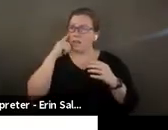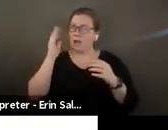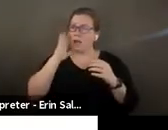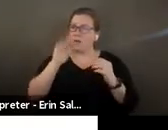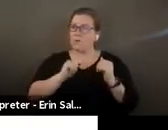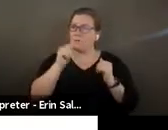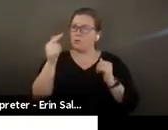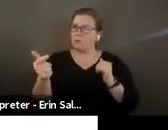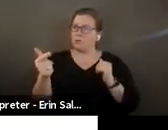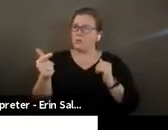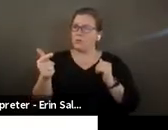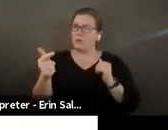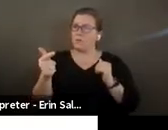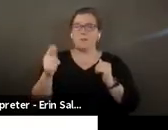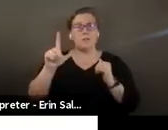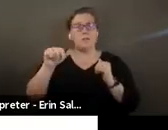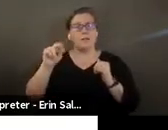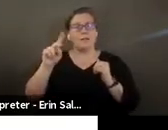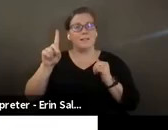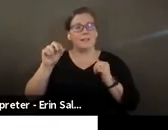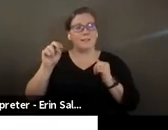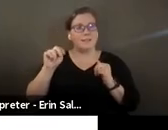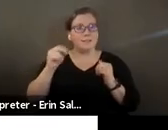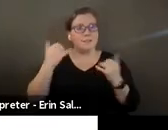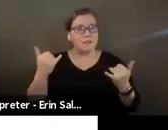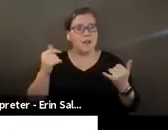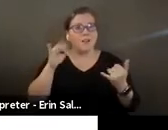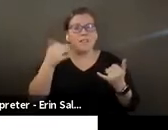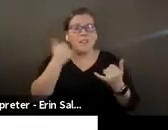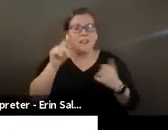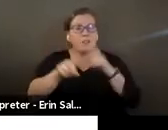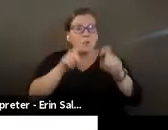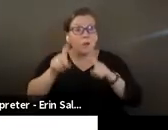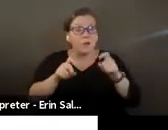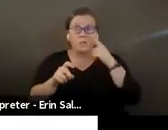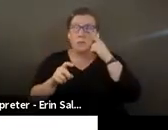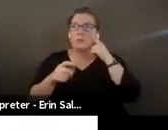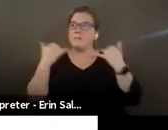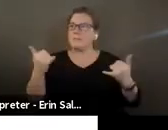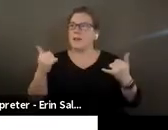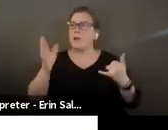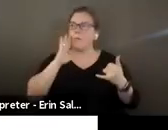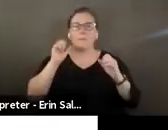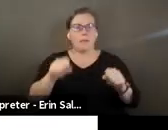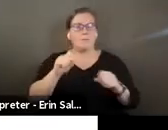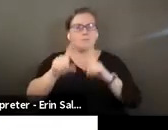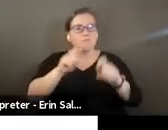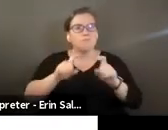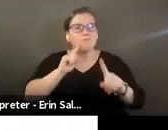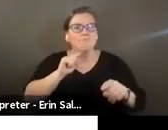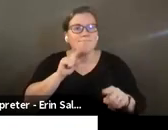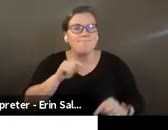over back over to Landon. If we have any questions, I do believe this is the time that we're going to get to those